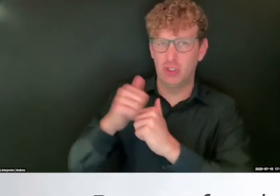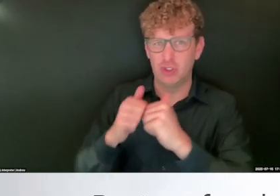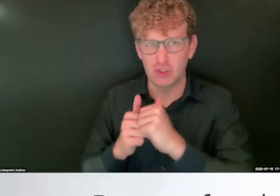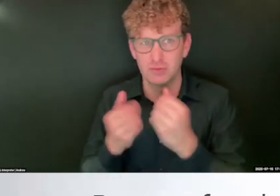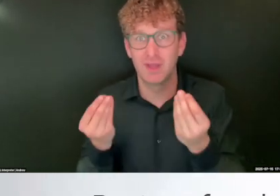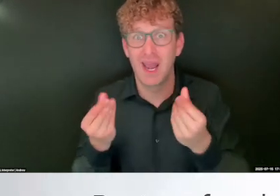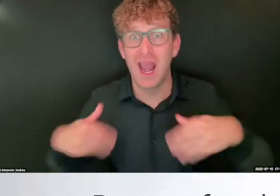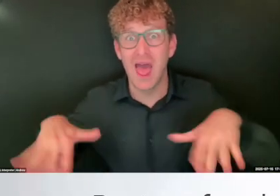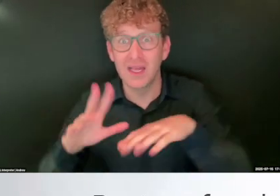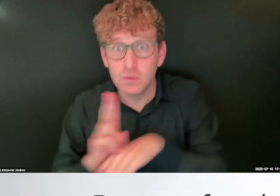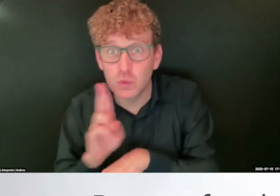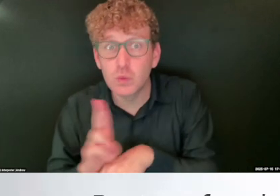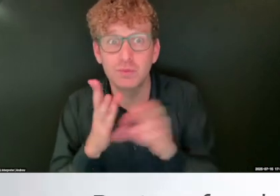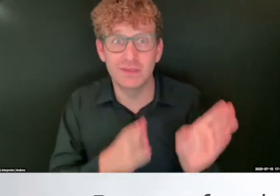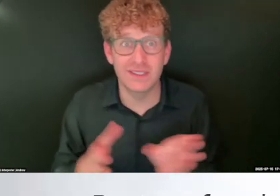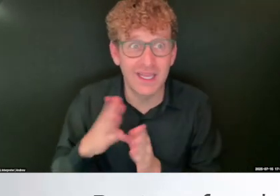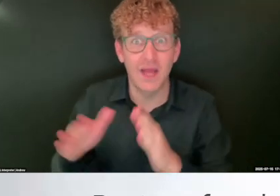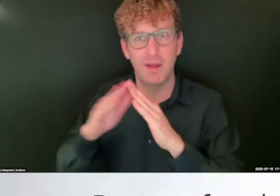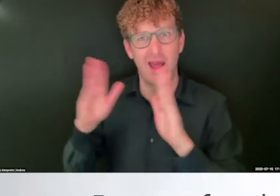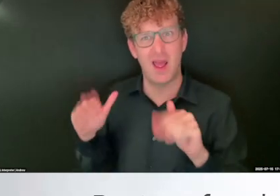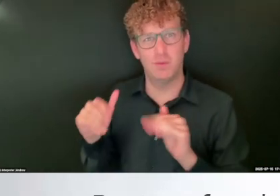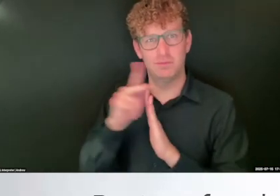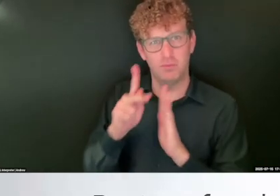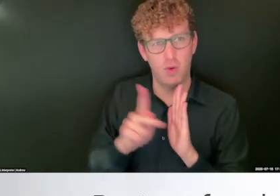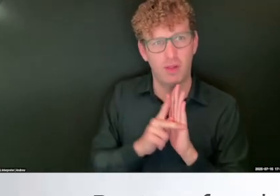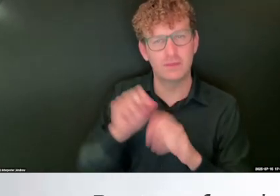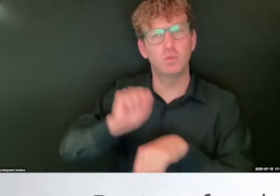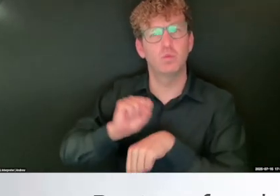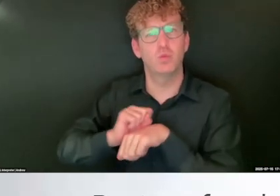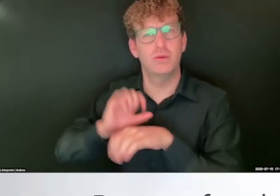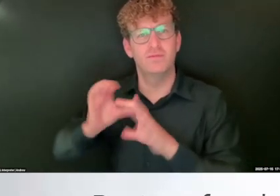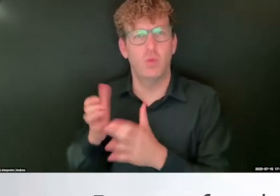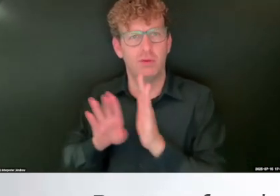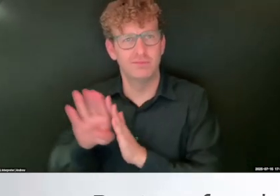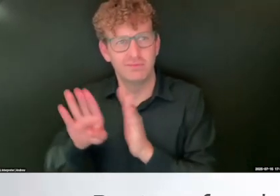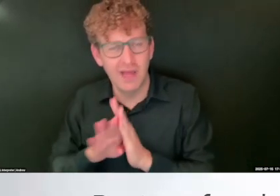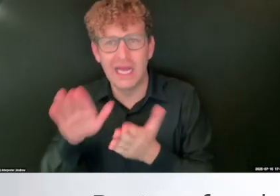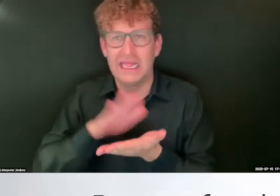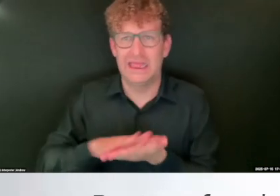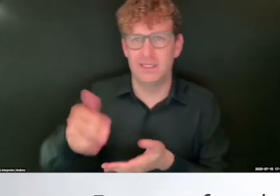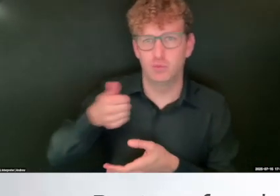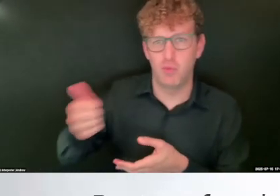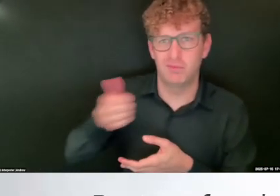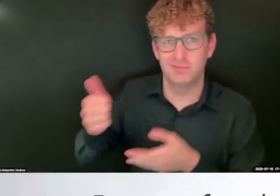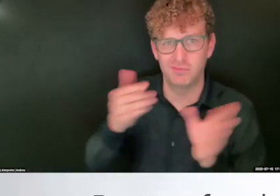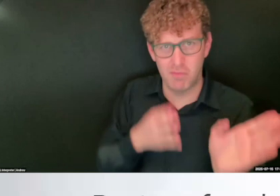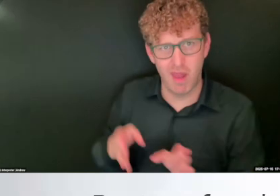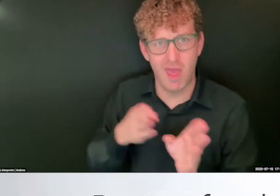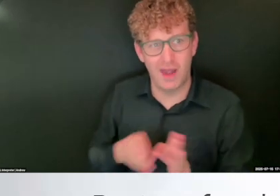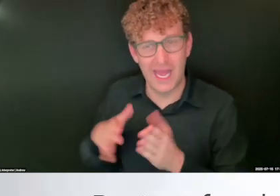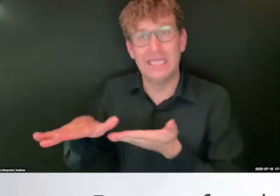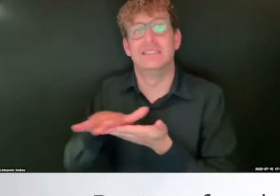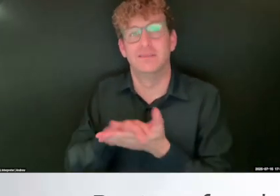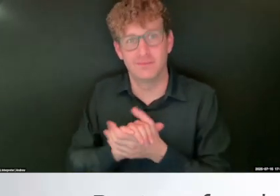planning and education. To date, STEP has allocated $77.9 million across 11 implementation